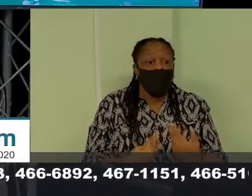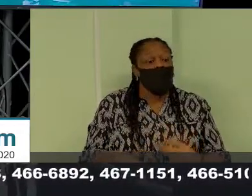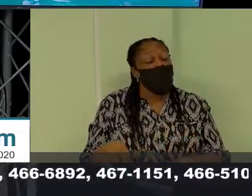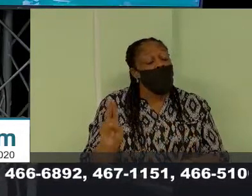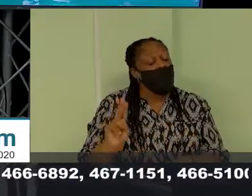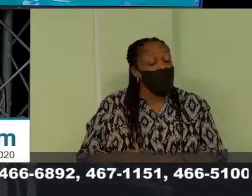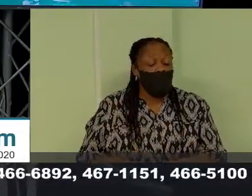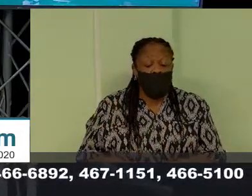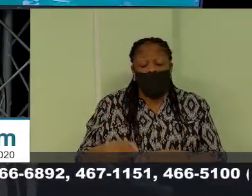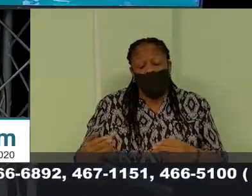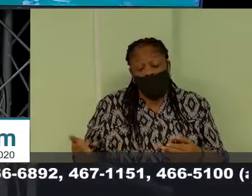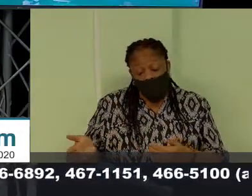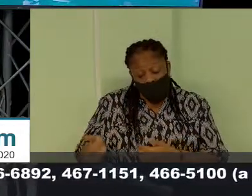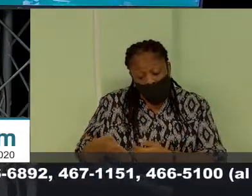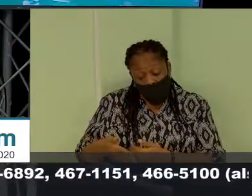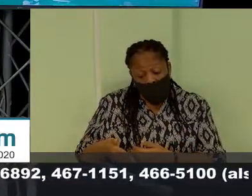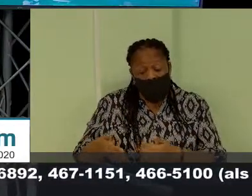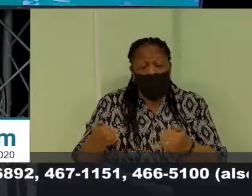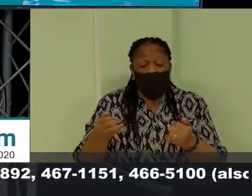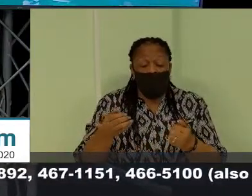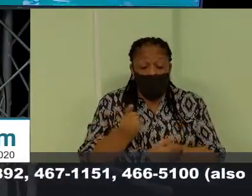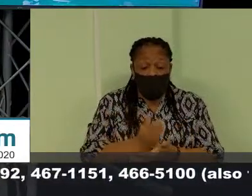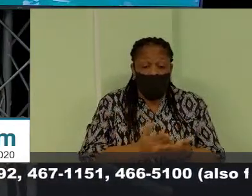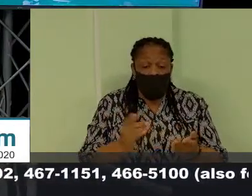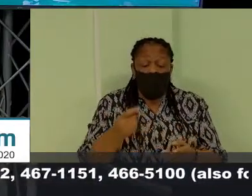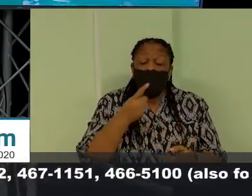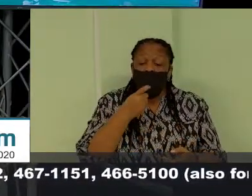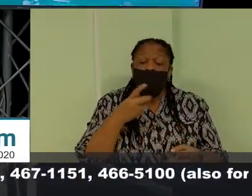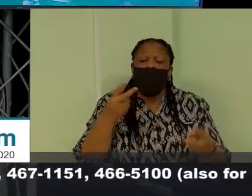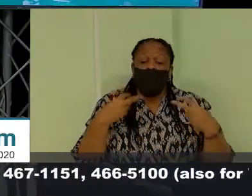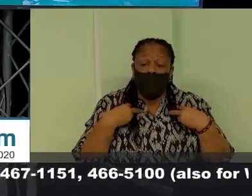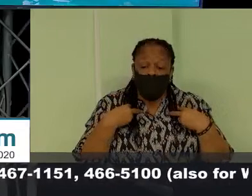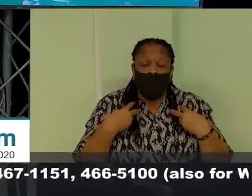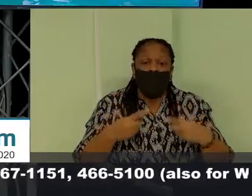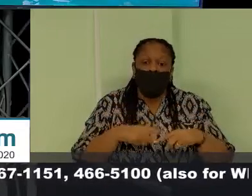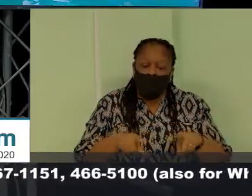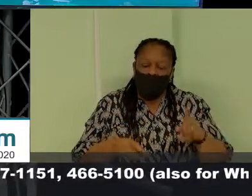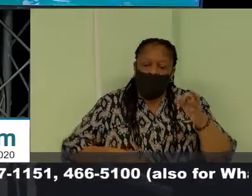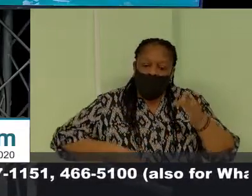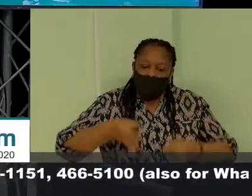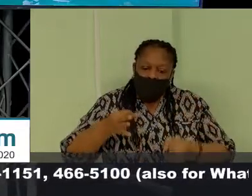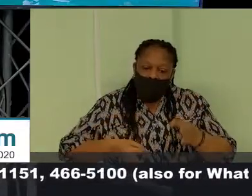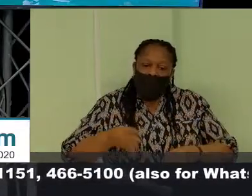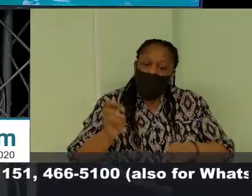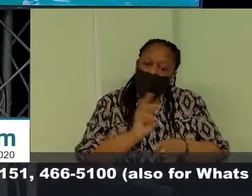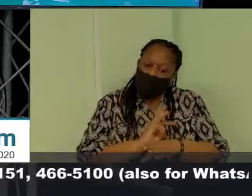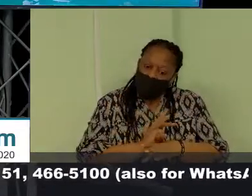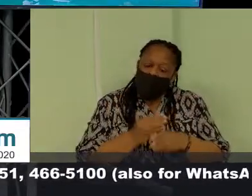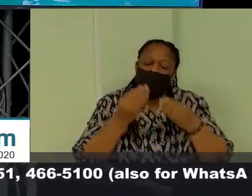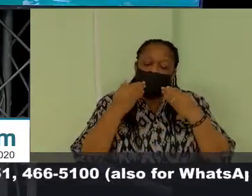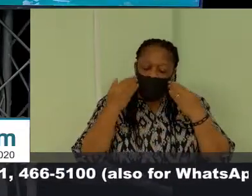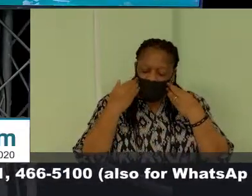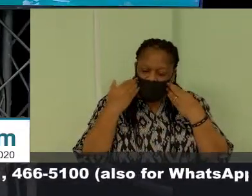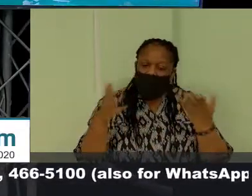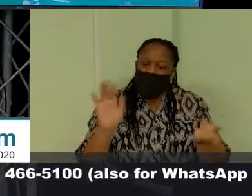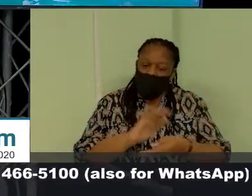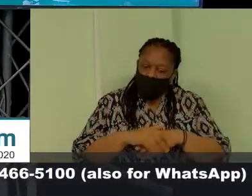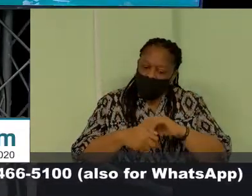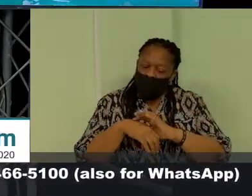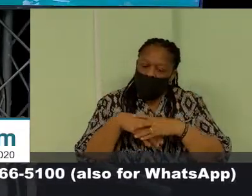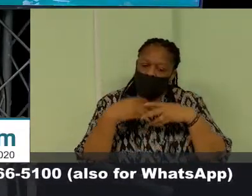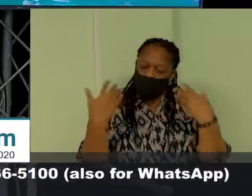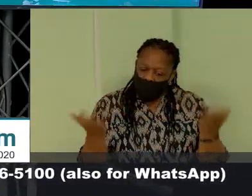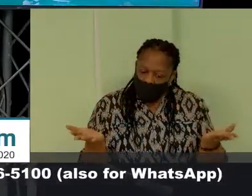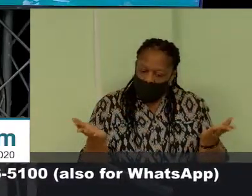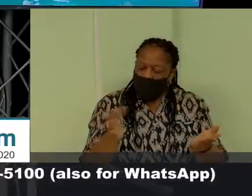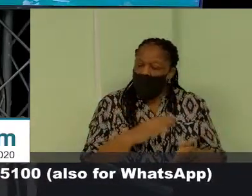in close contact with somebody who has COVID-19, but once you're doing the things that you're supposed to do correctly, you should not